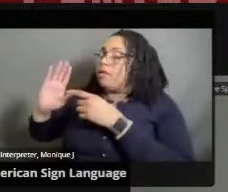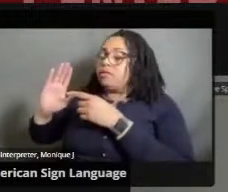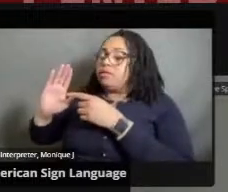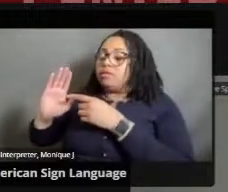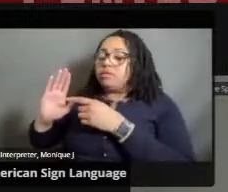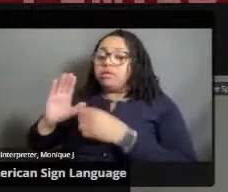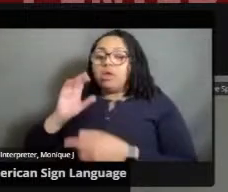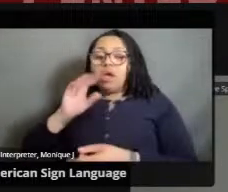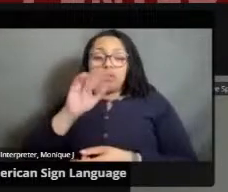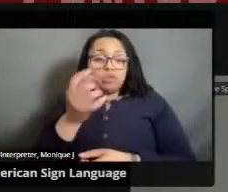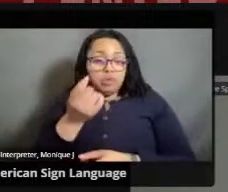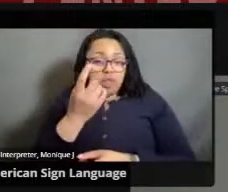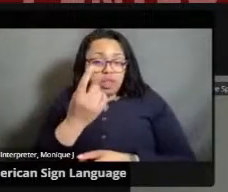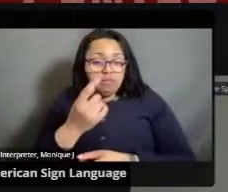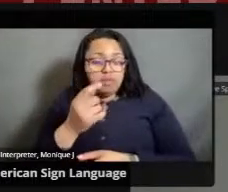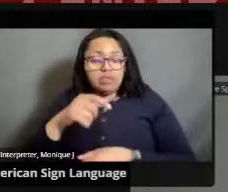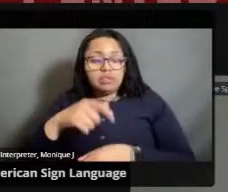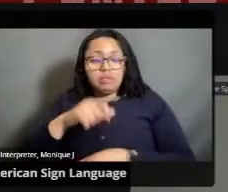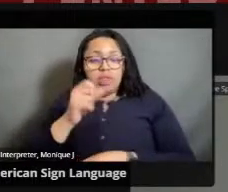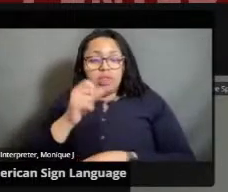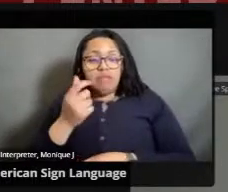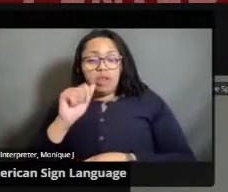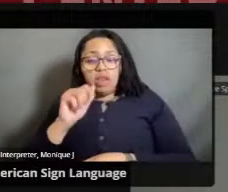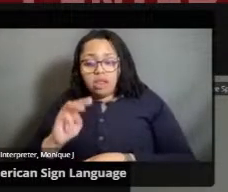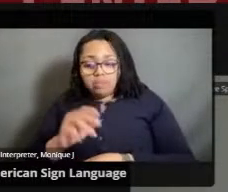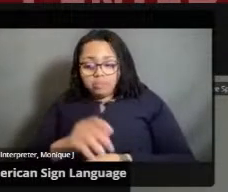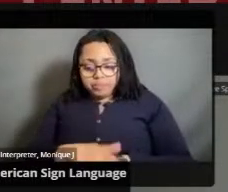October 11, 11 a.m.